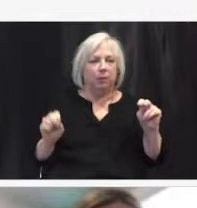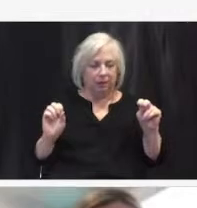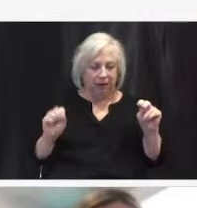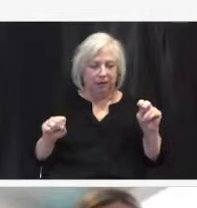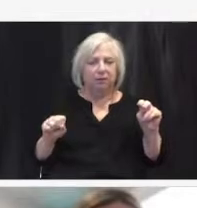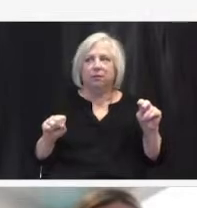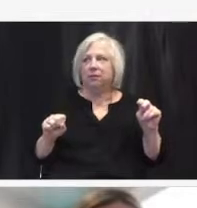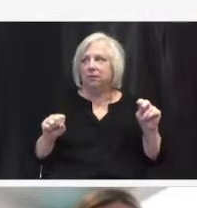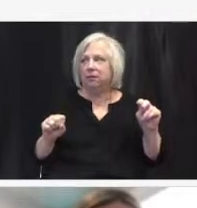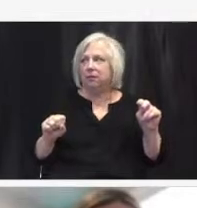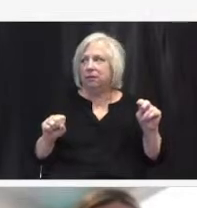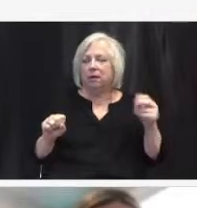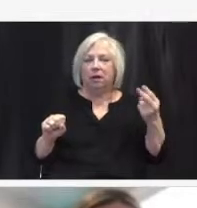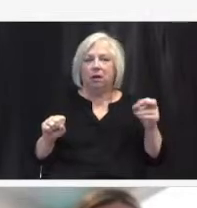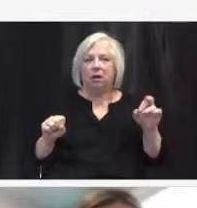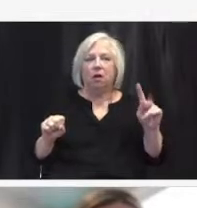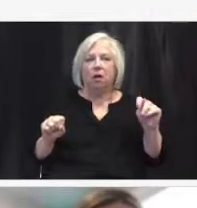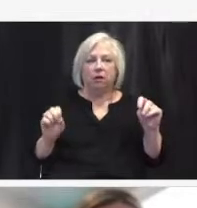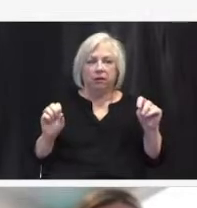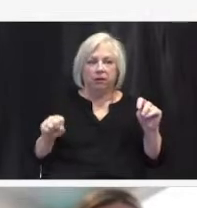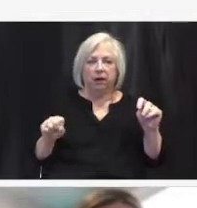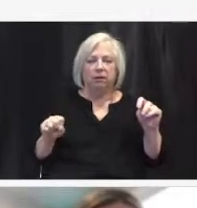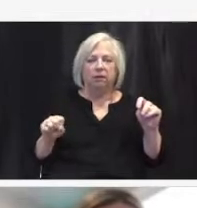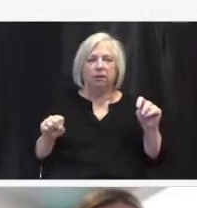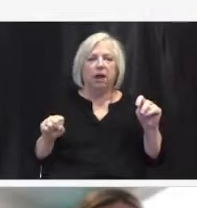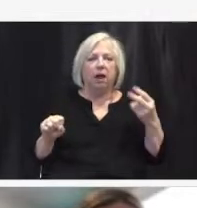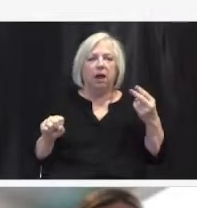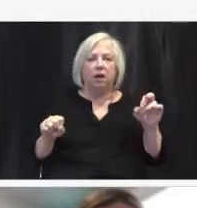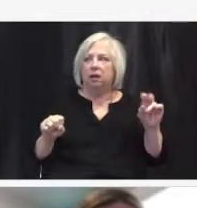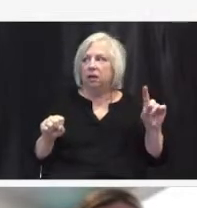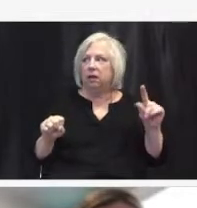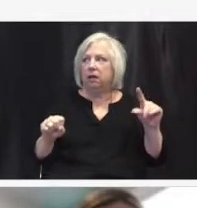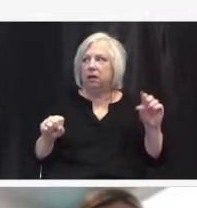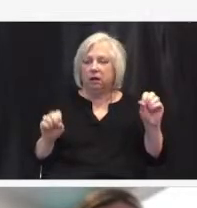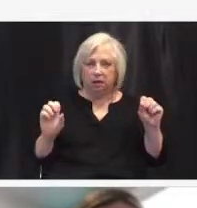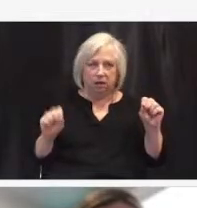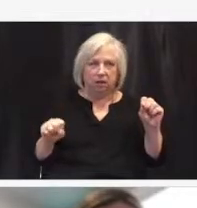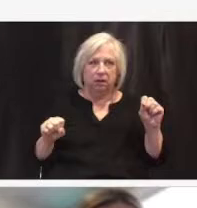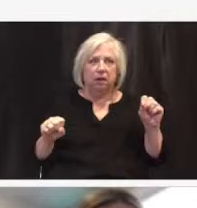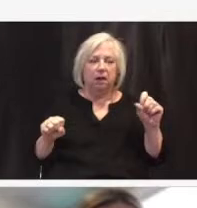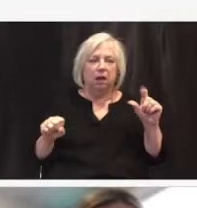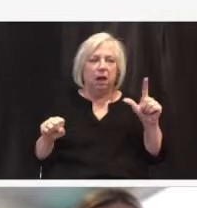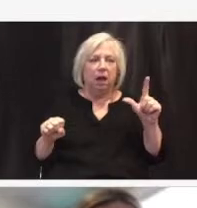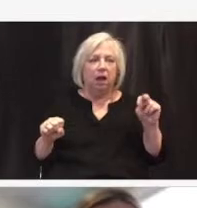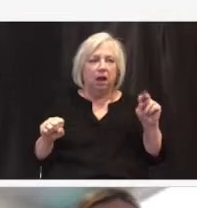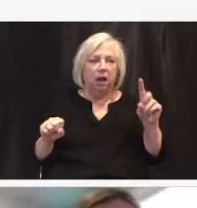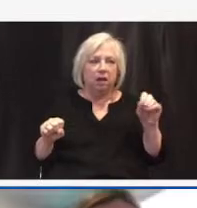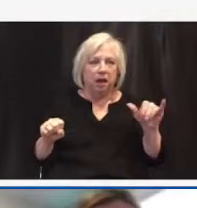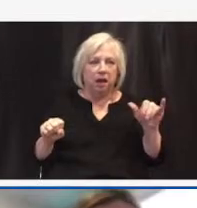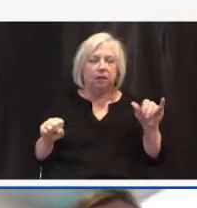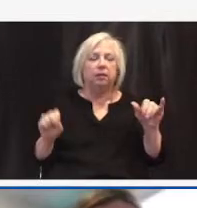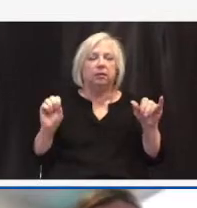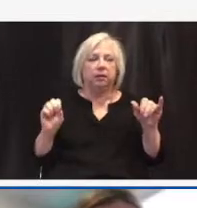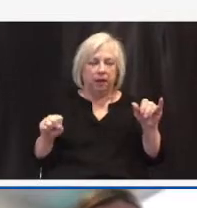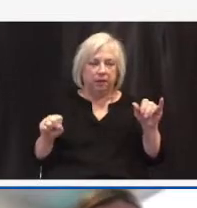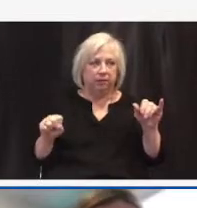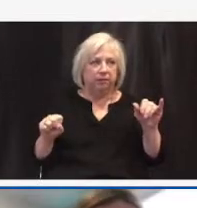Yes. Hart? Yes. Hodges? Yes. Lunday?